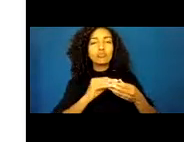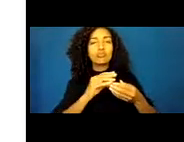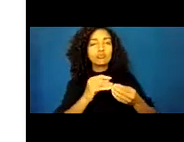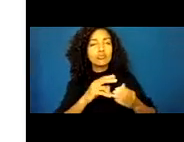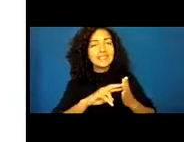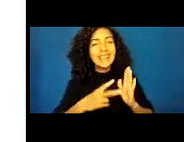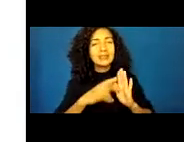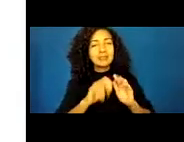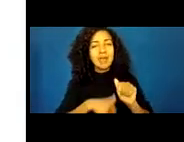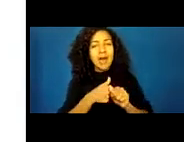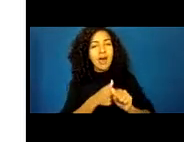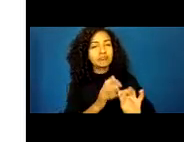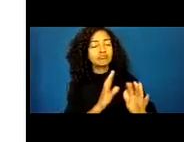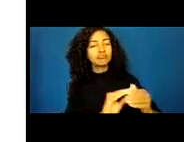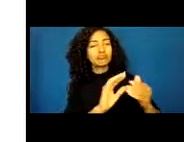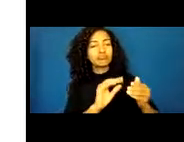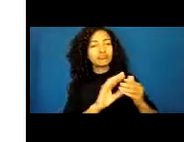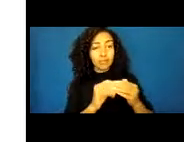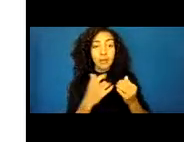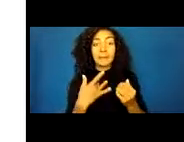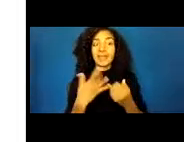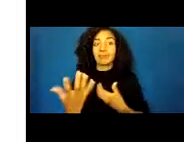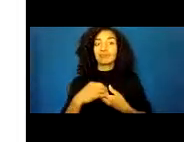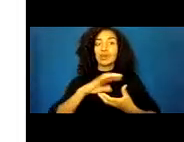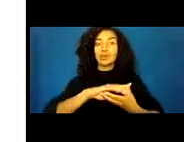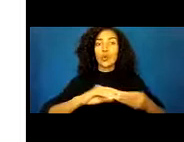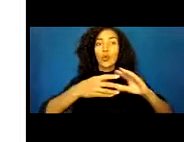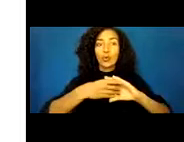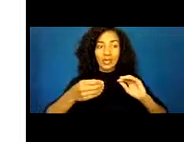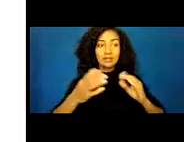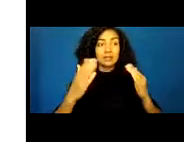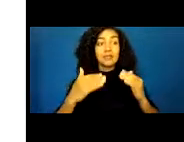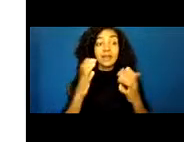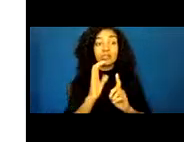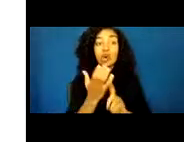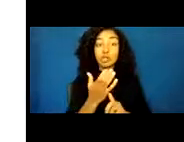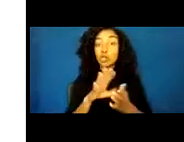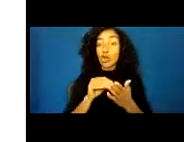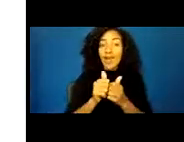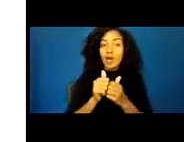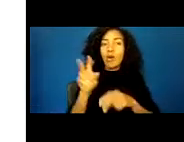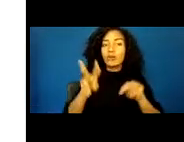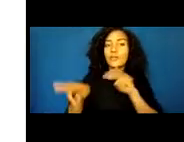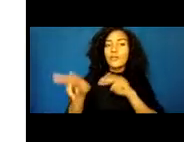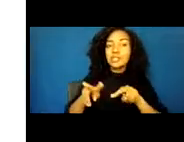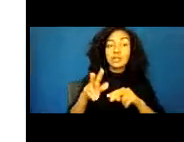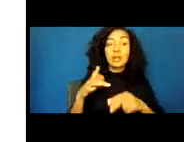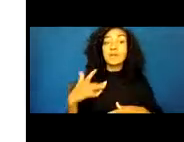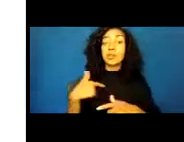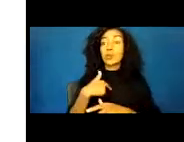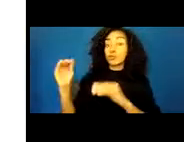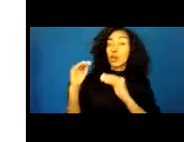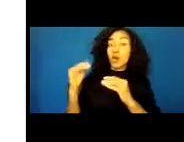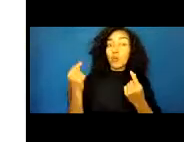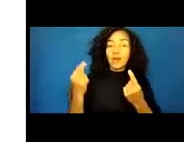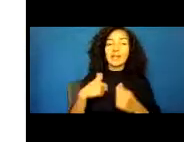by observation, and we are traditionally taught not to question or speak out. And we